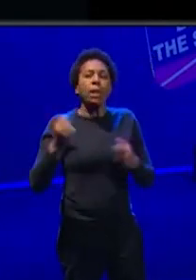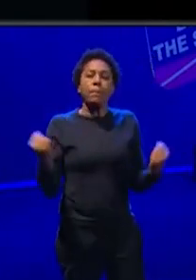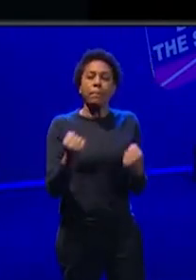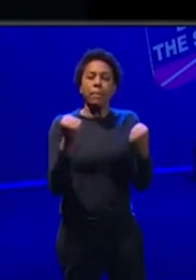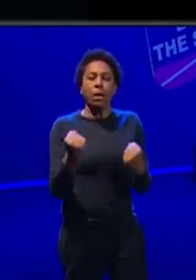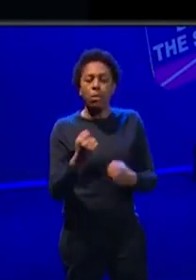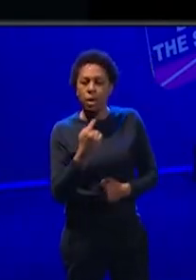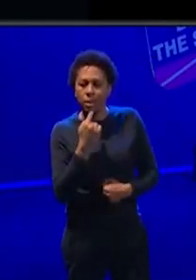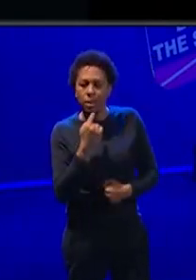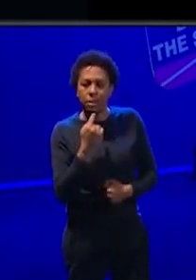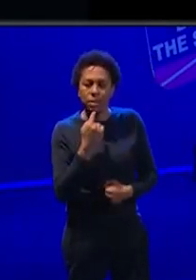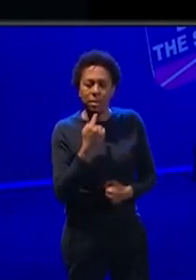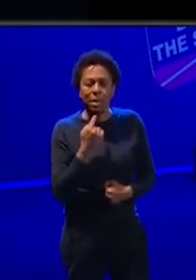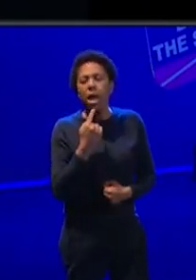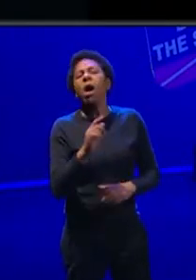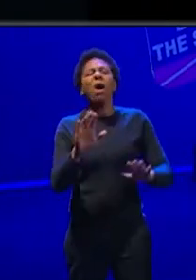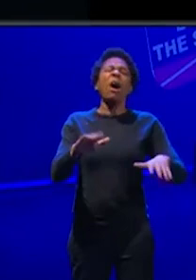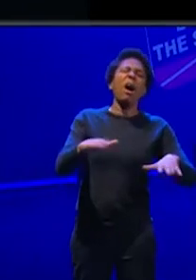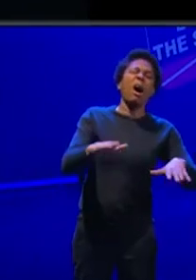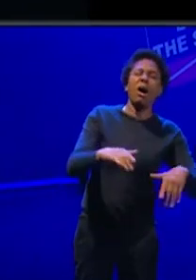excuse not to solve the problem.